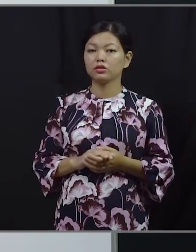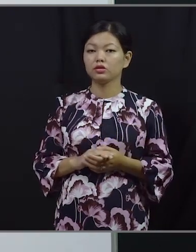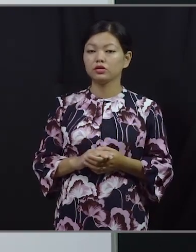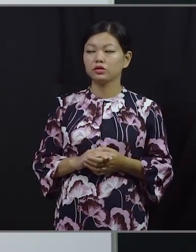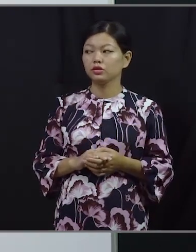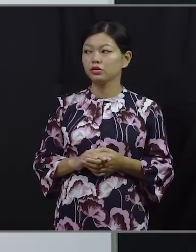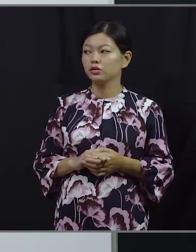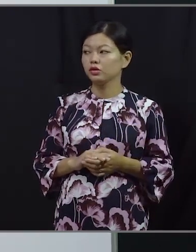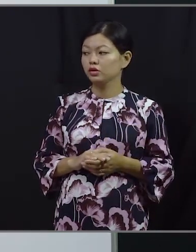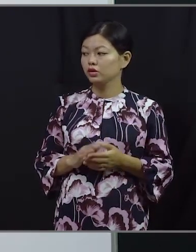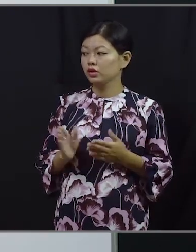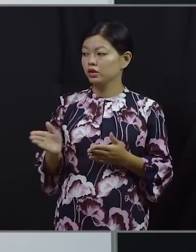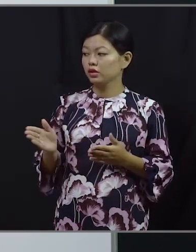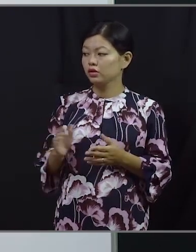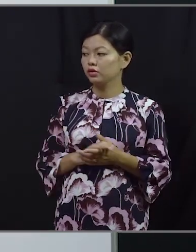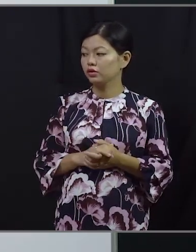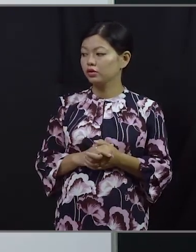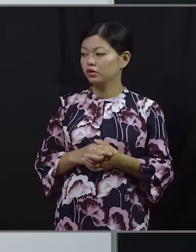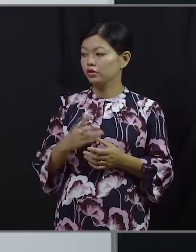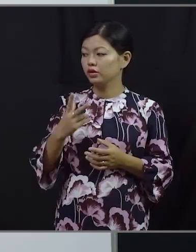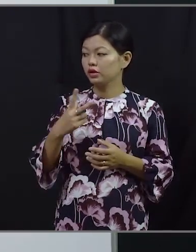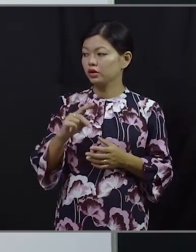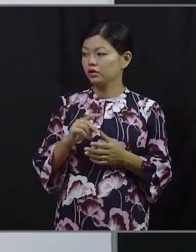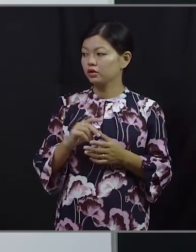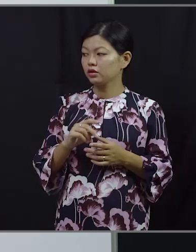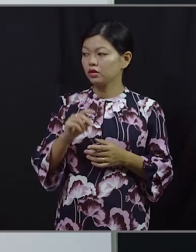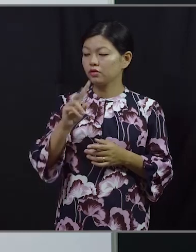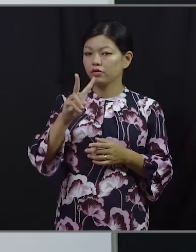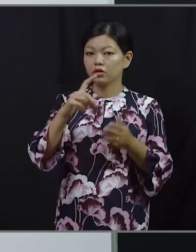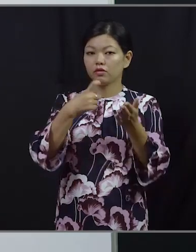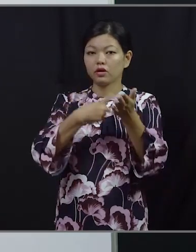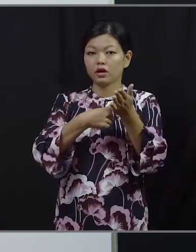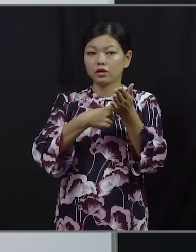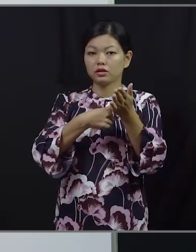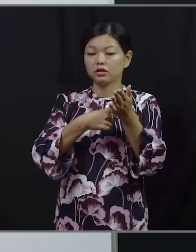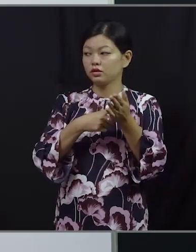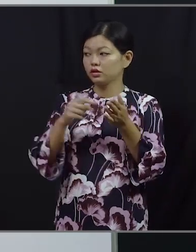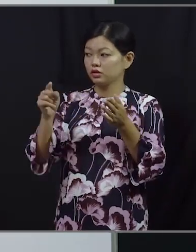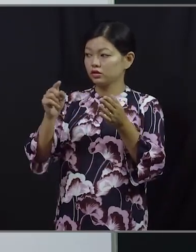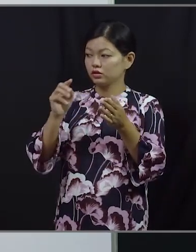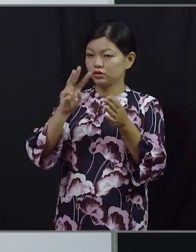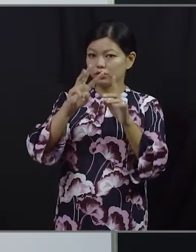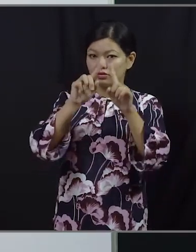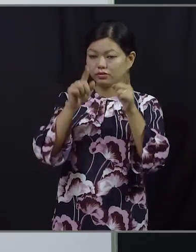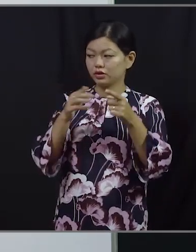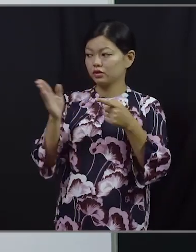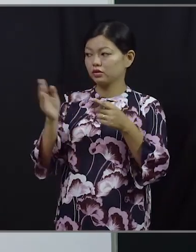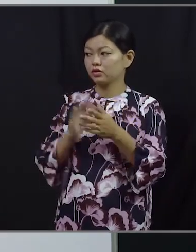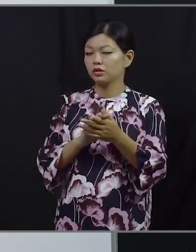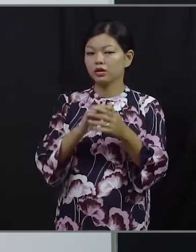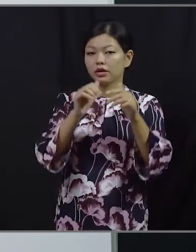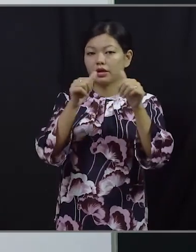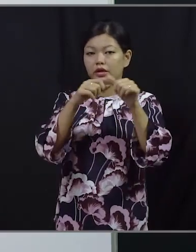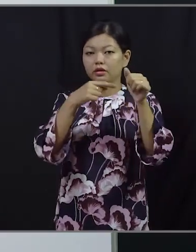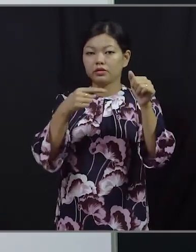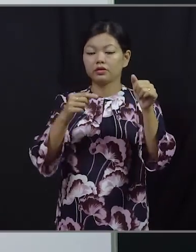sine, what is the value of a? That is r. What is the value of r? That is a divided by 2. Okay. So this